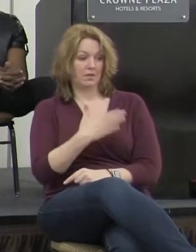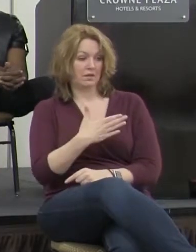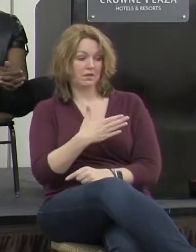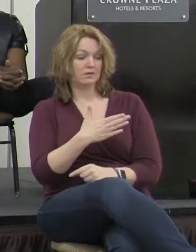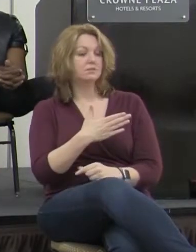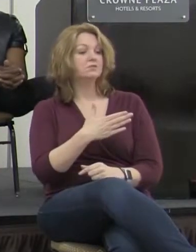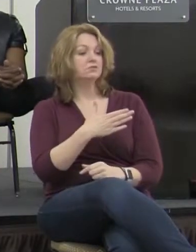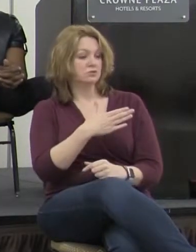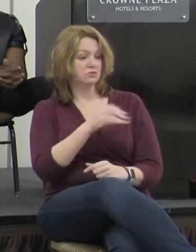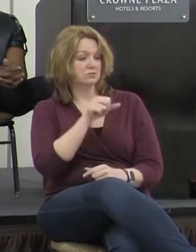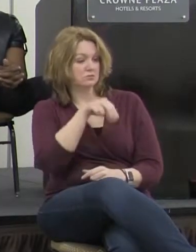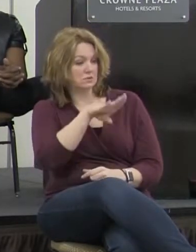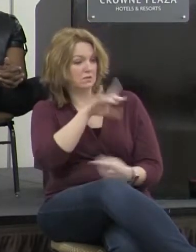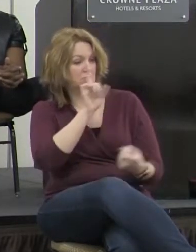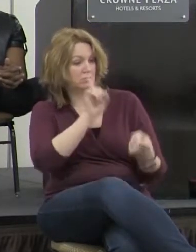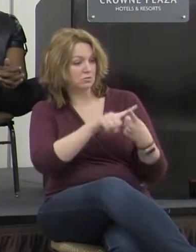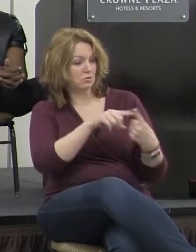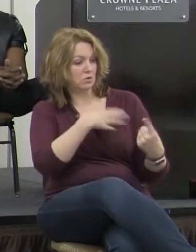man.